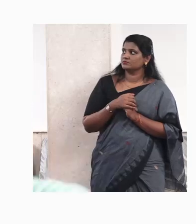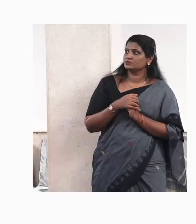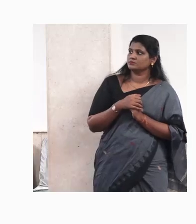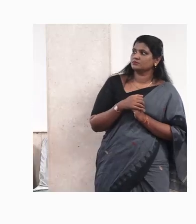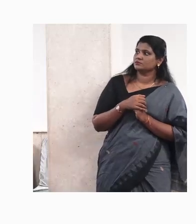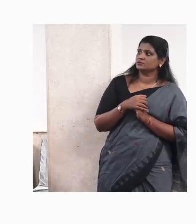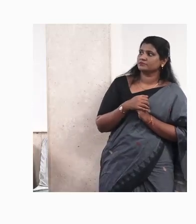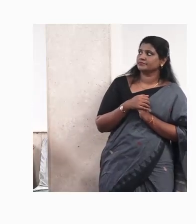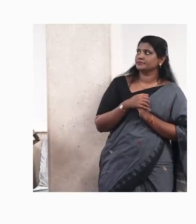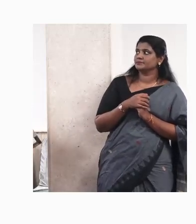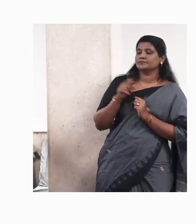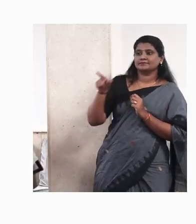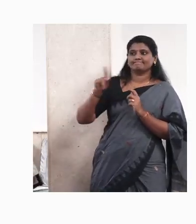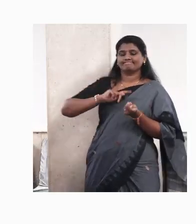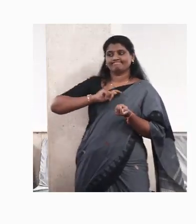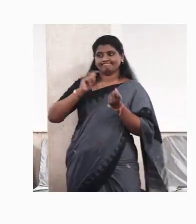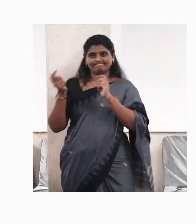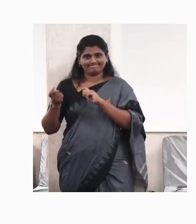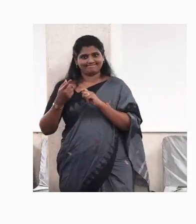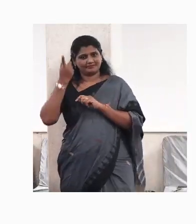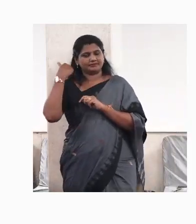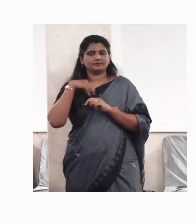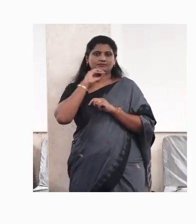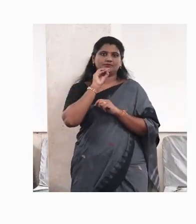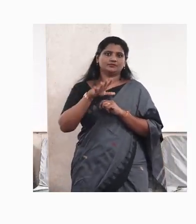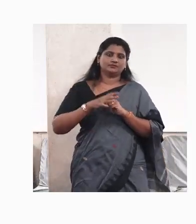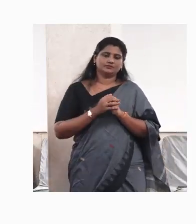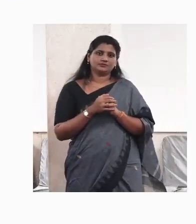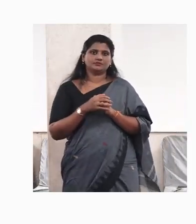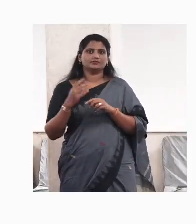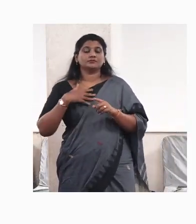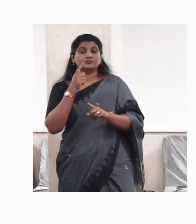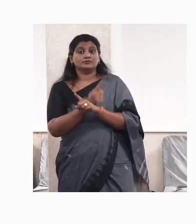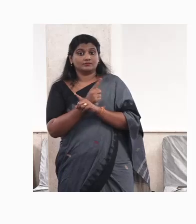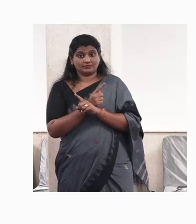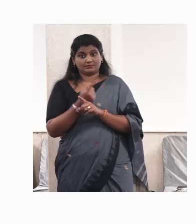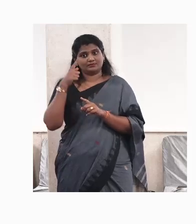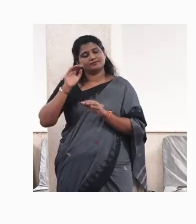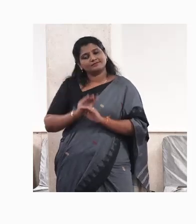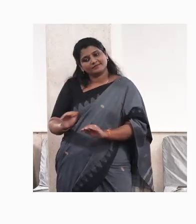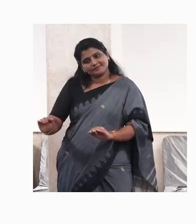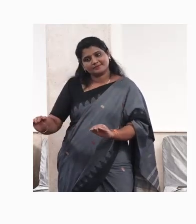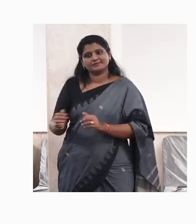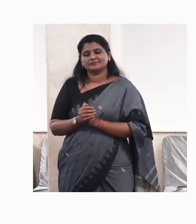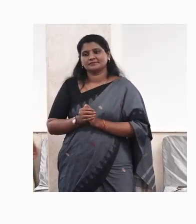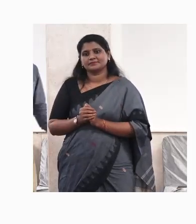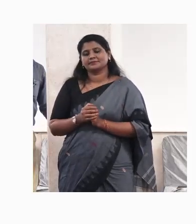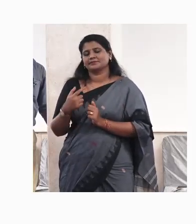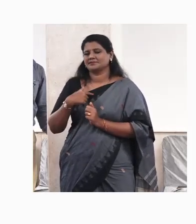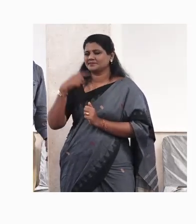That's a transformation. Like she said, teacher from student. I